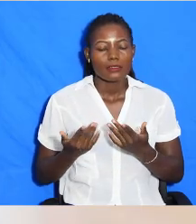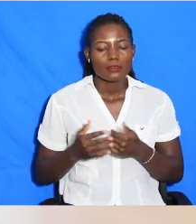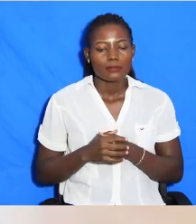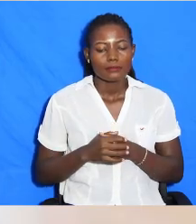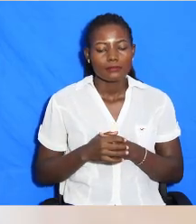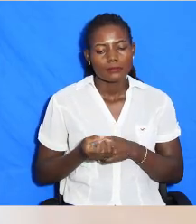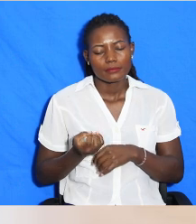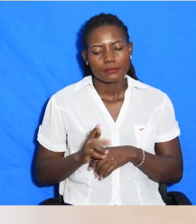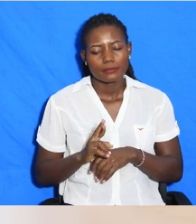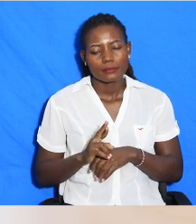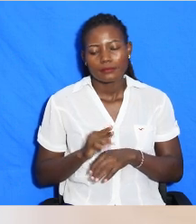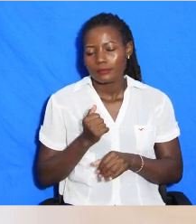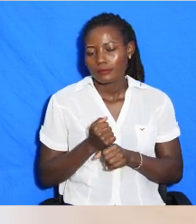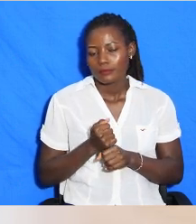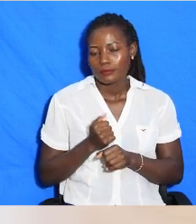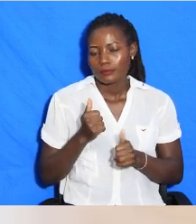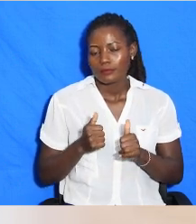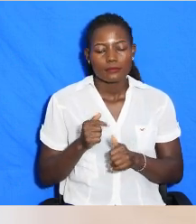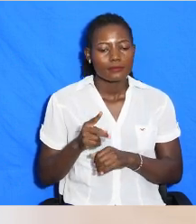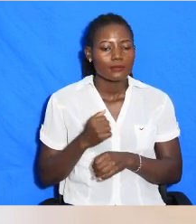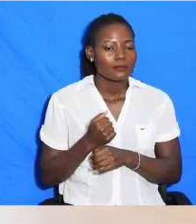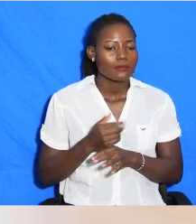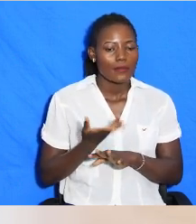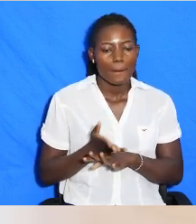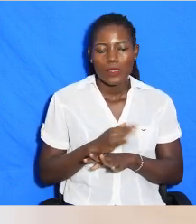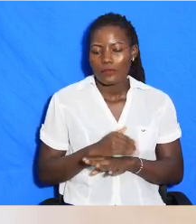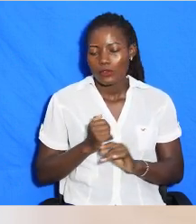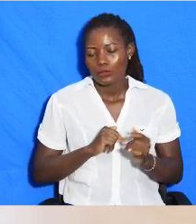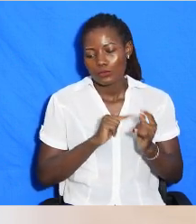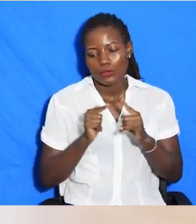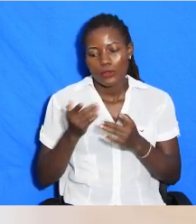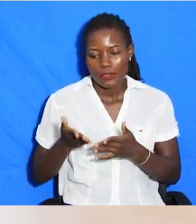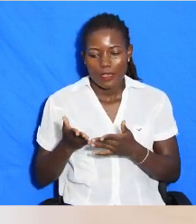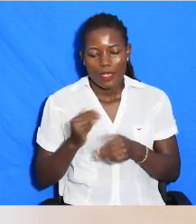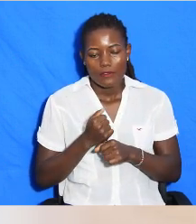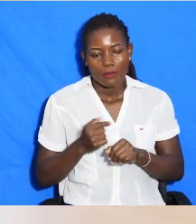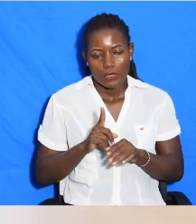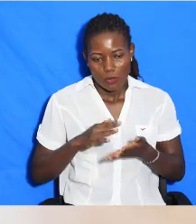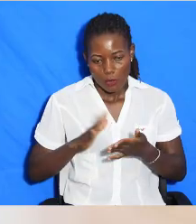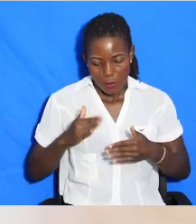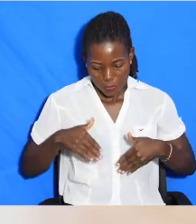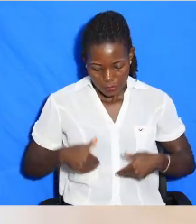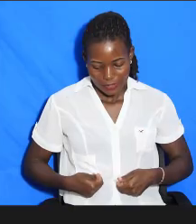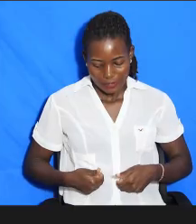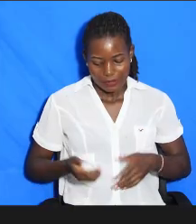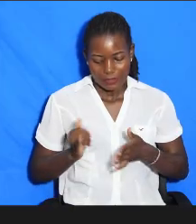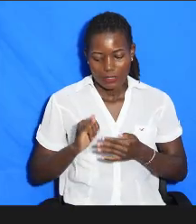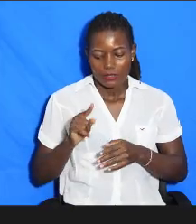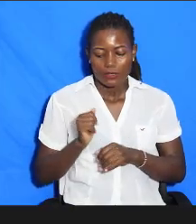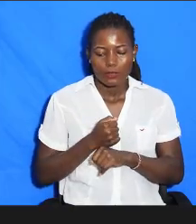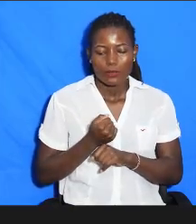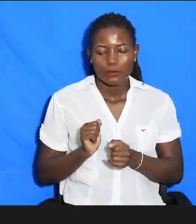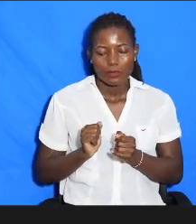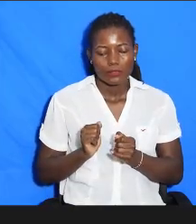or is it the work that you did prior to making it mm, to that stage that has drained you completely, that you're not able to mm. marshal